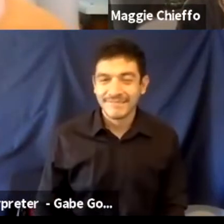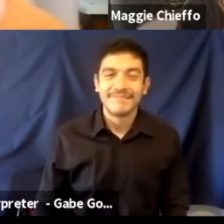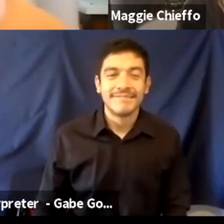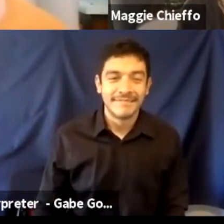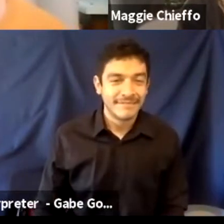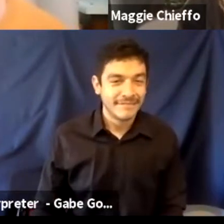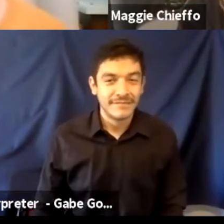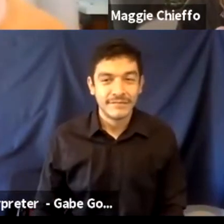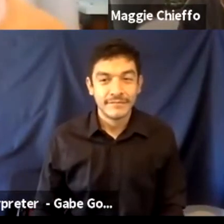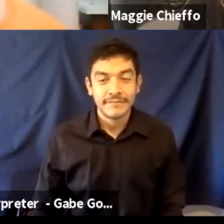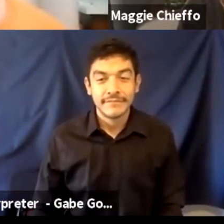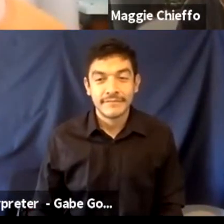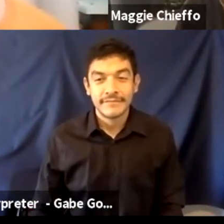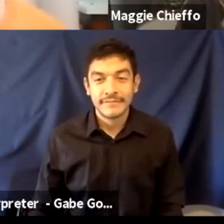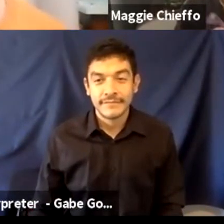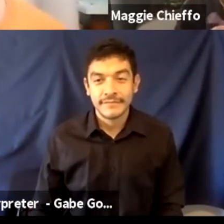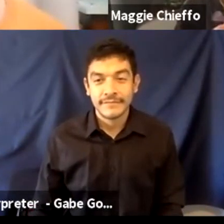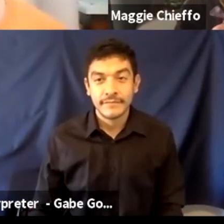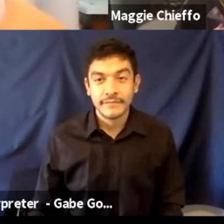Great.